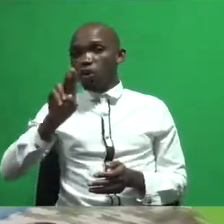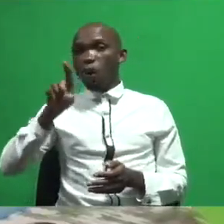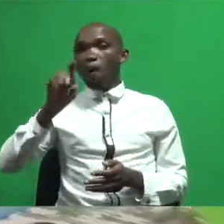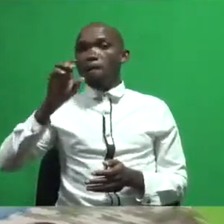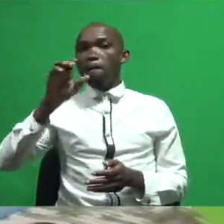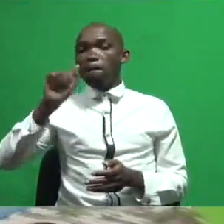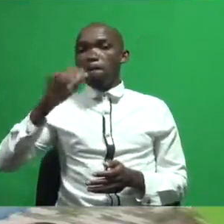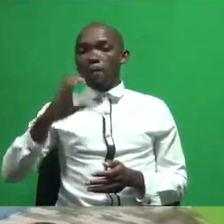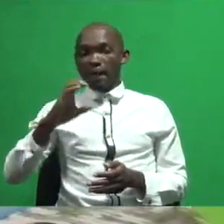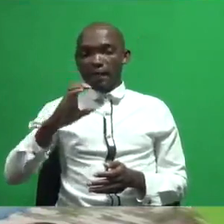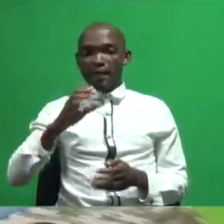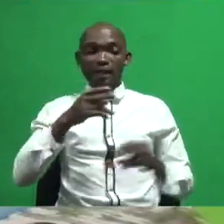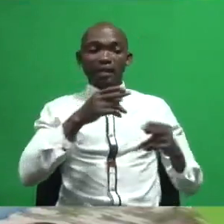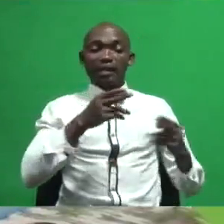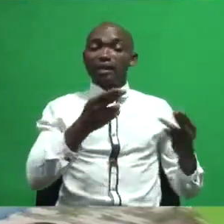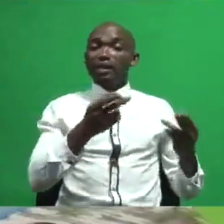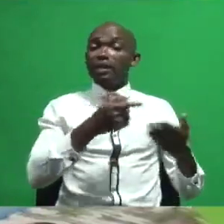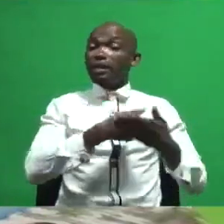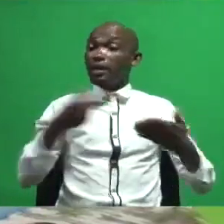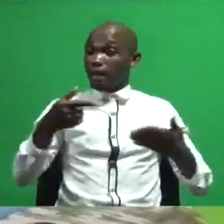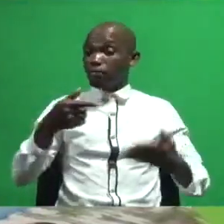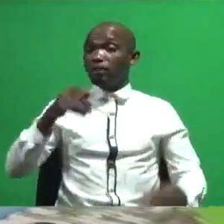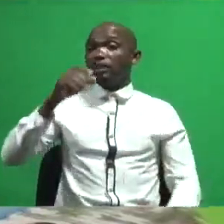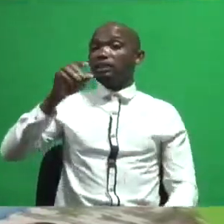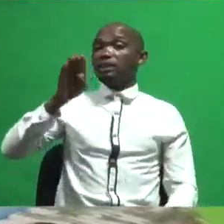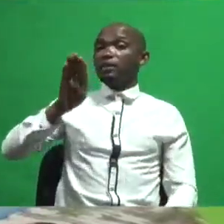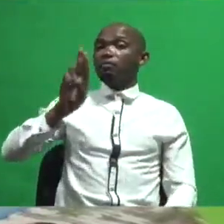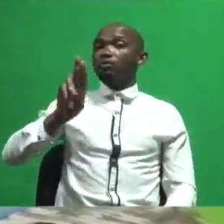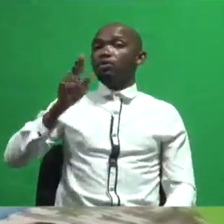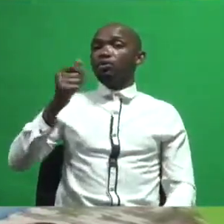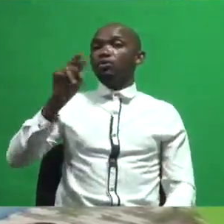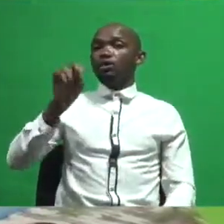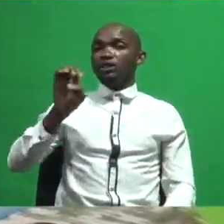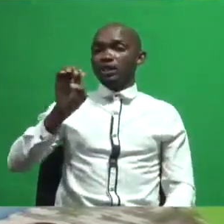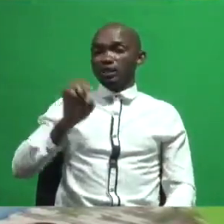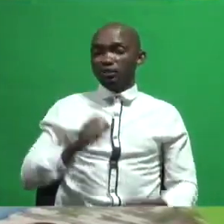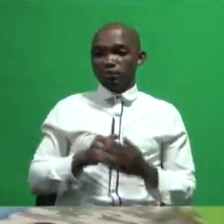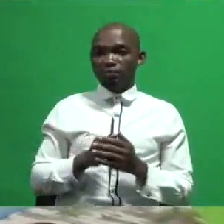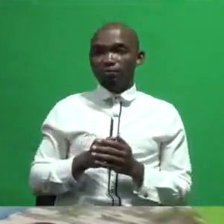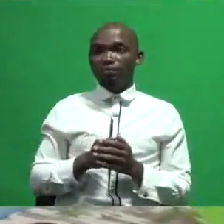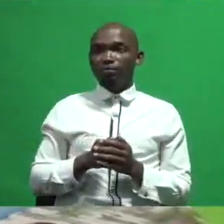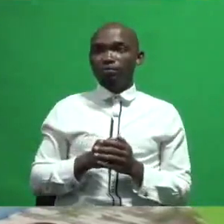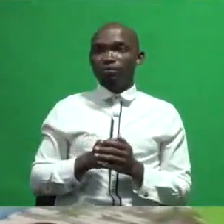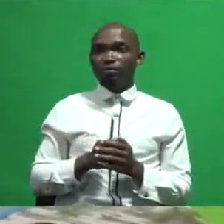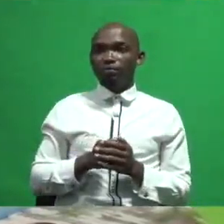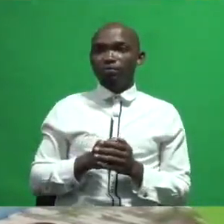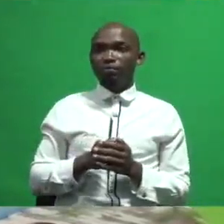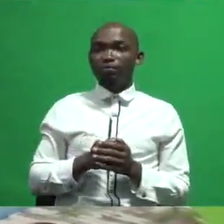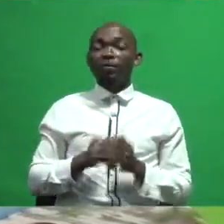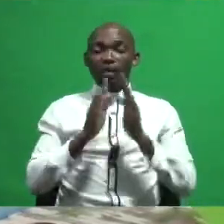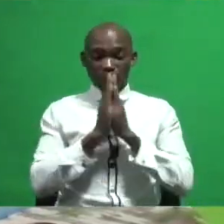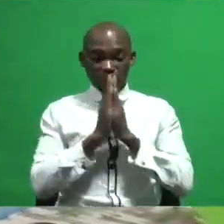IUPAC name for this compound is butane, while its common name we call normal butane